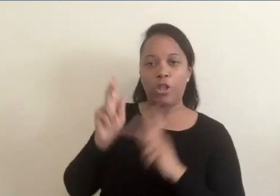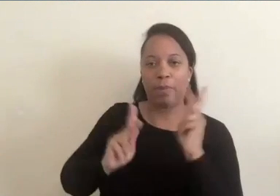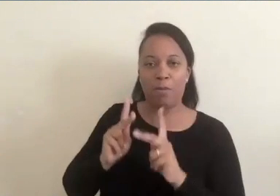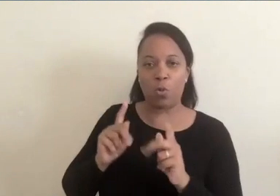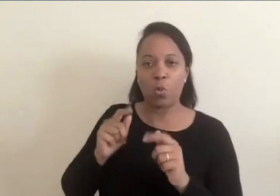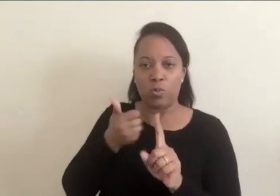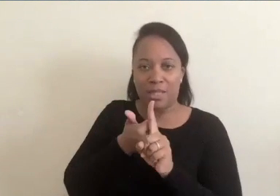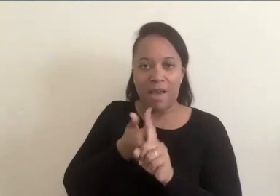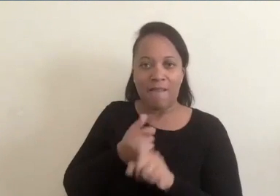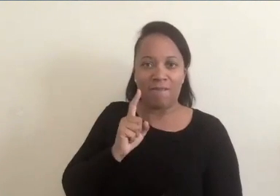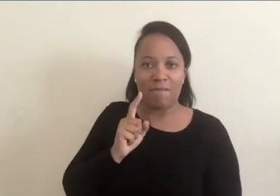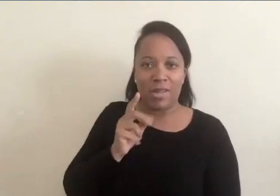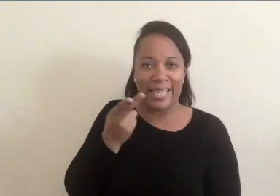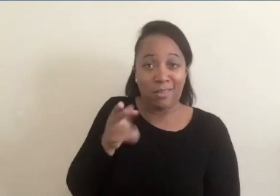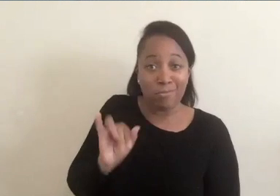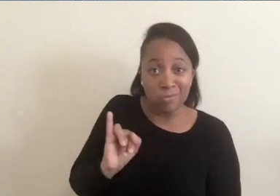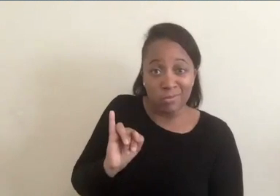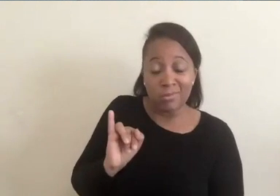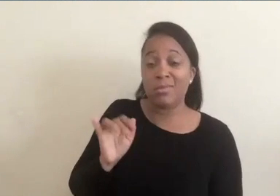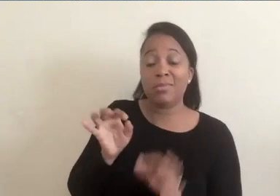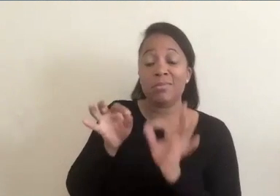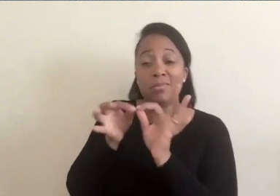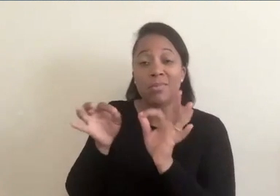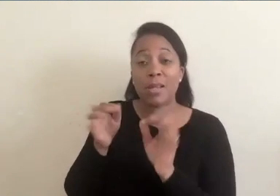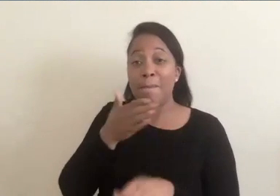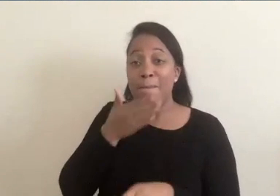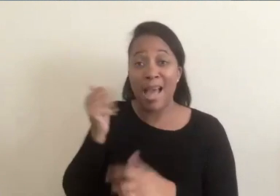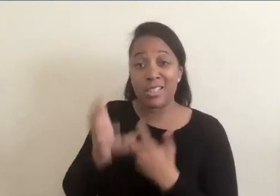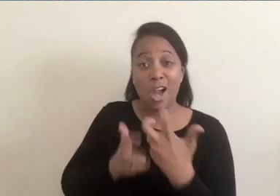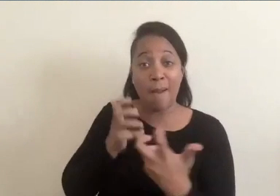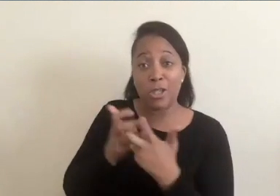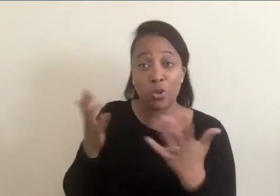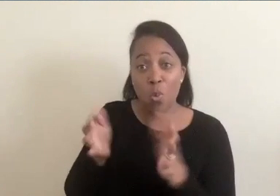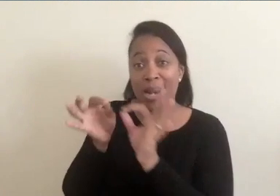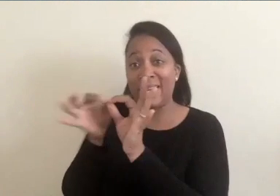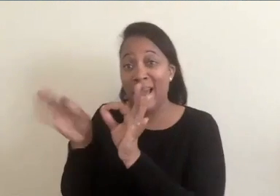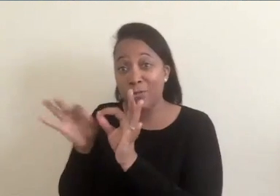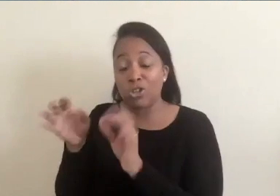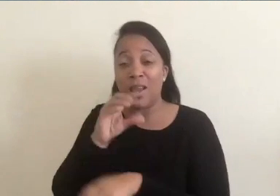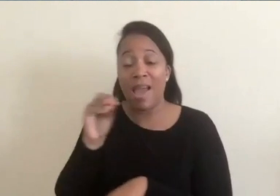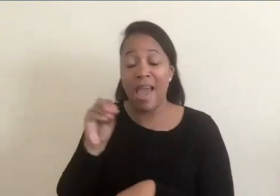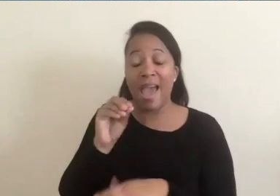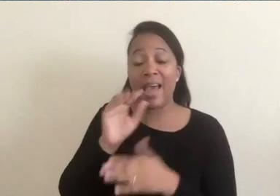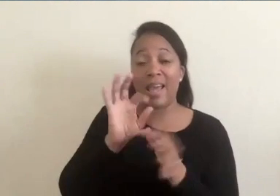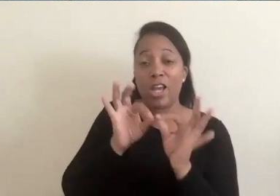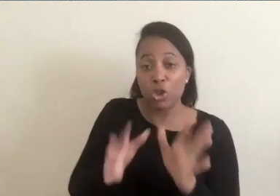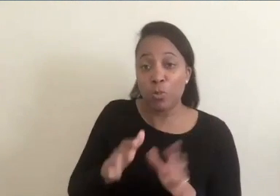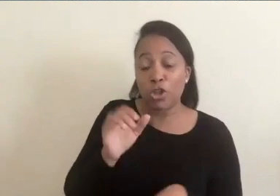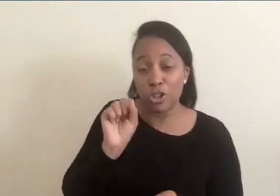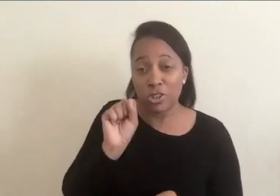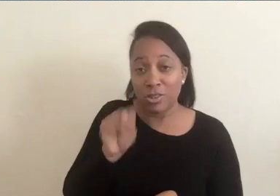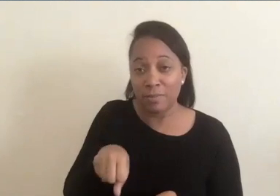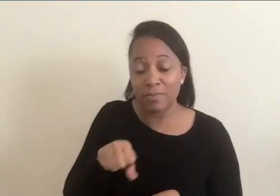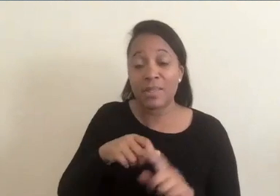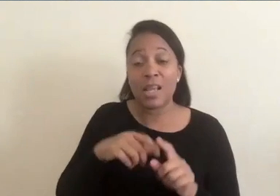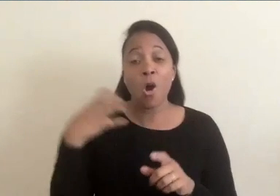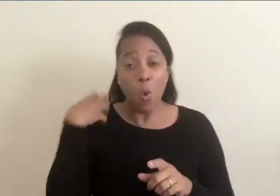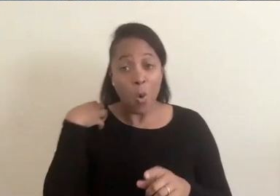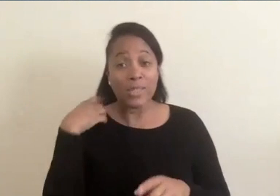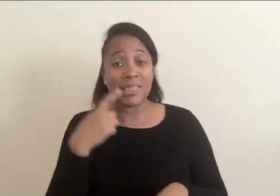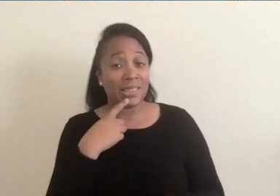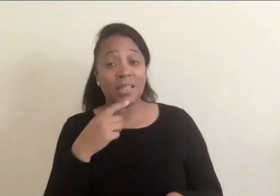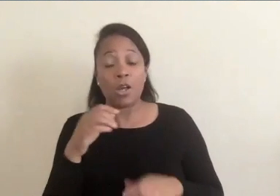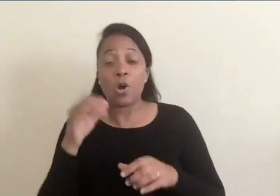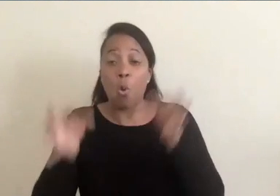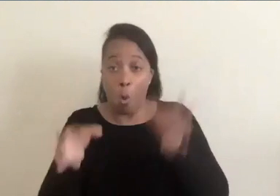impaired would be the closed caption or the ASL. But the court said that might be the best, but that's